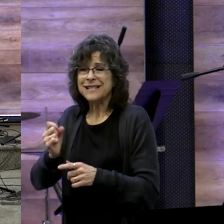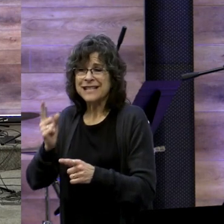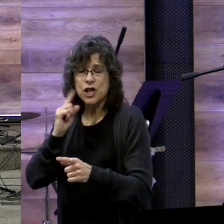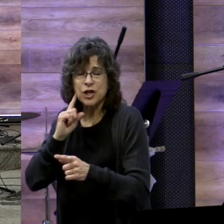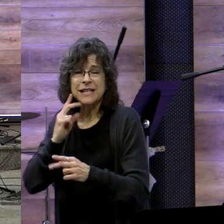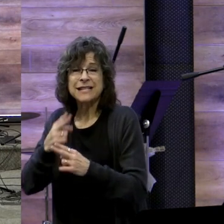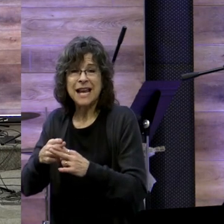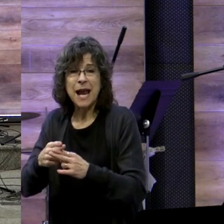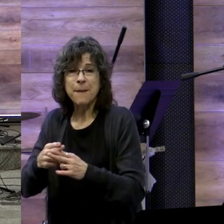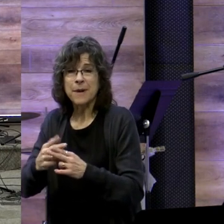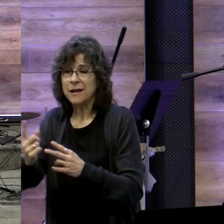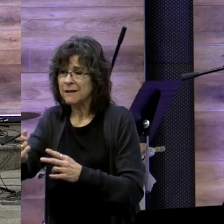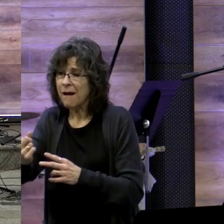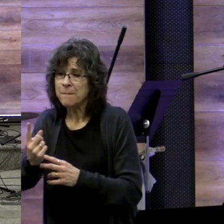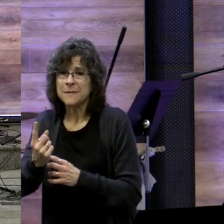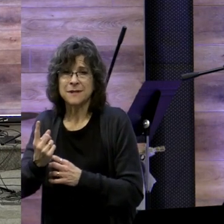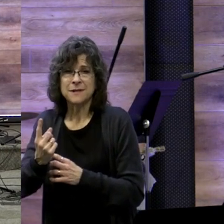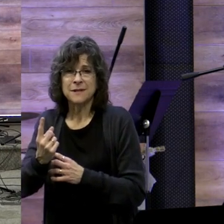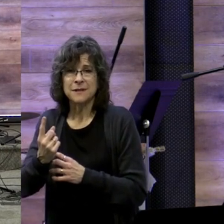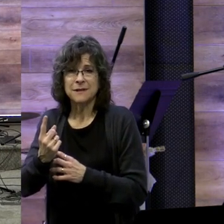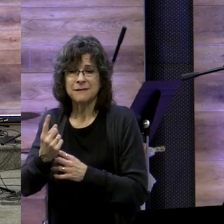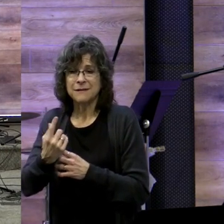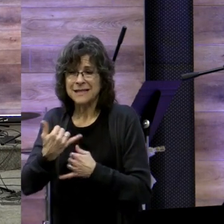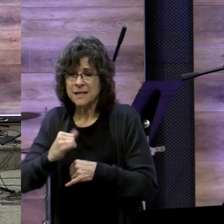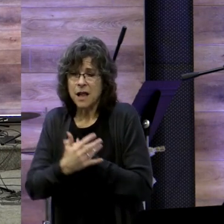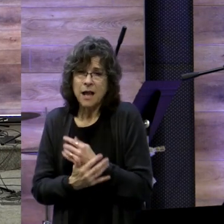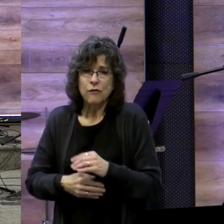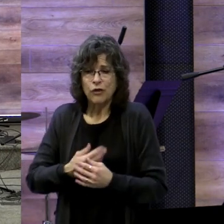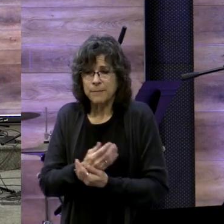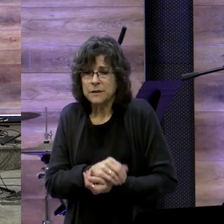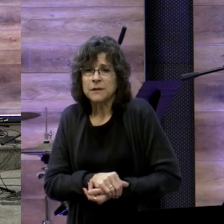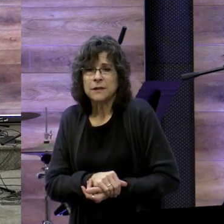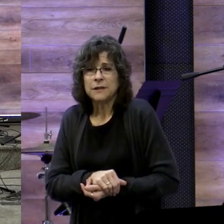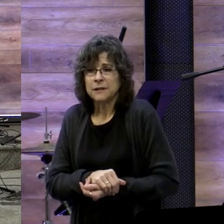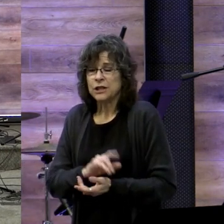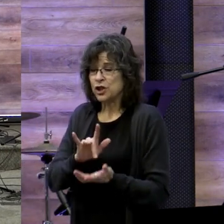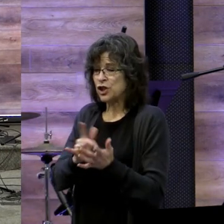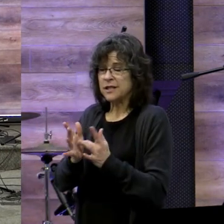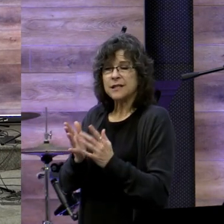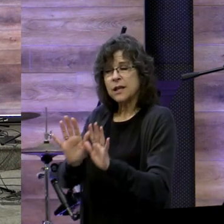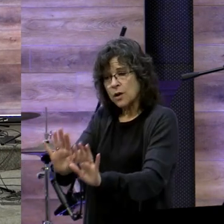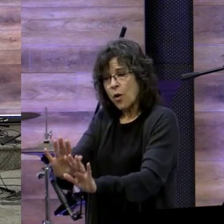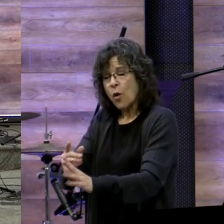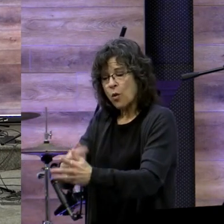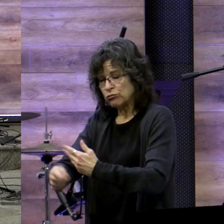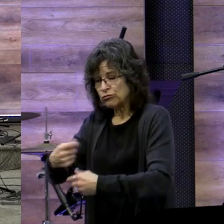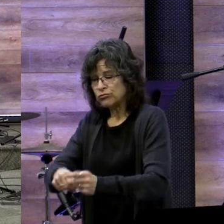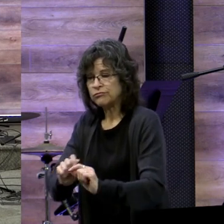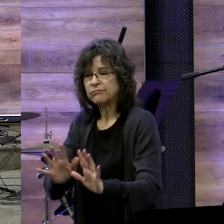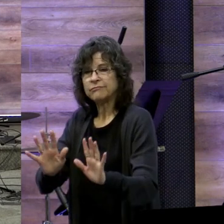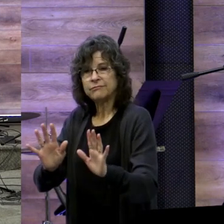tomb, still bound up in his grave clothes. Jesus says, "Unbind him and let him go."